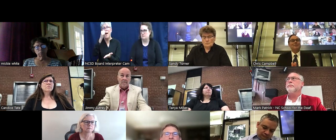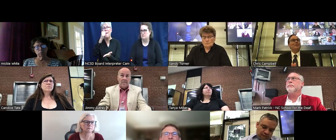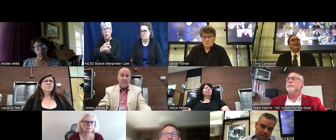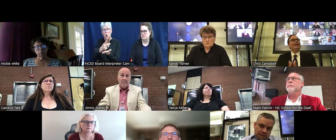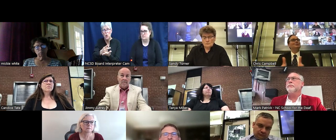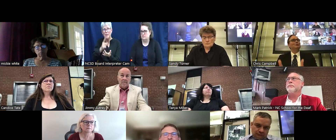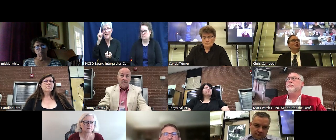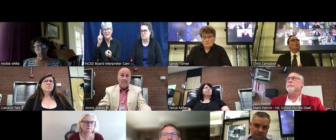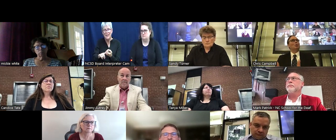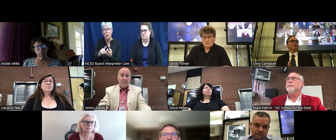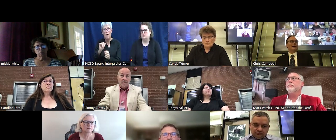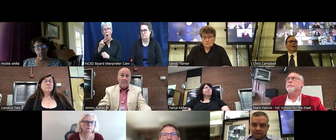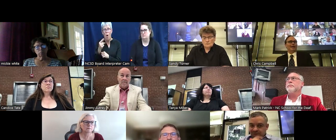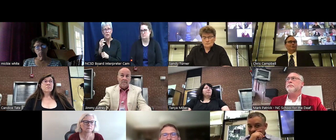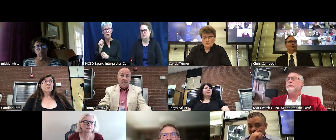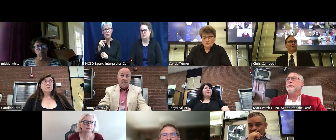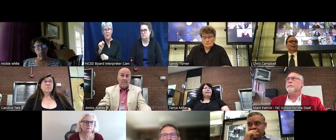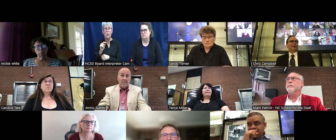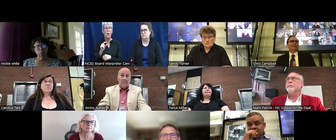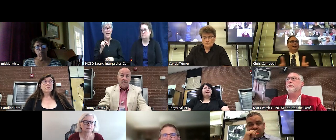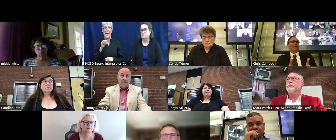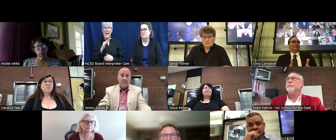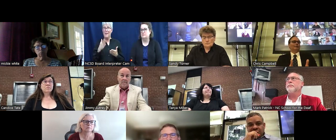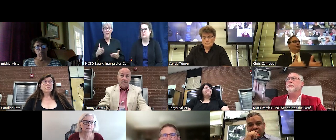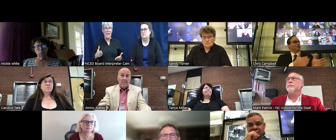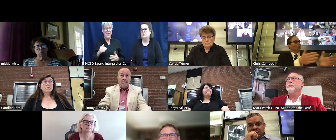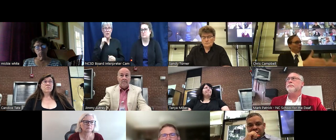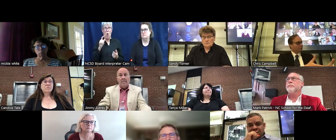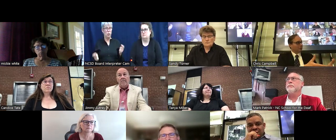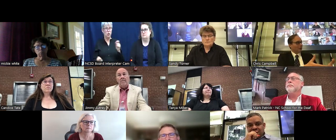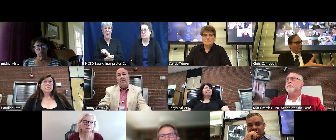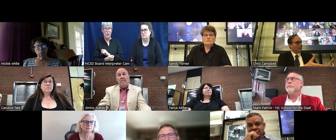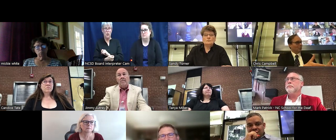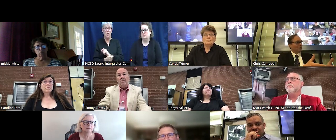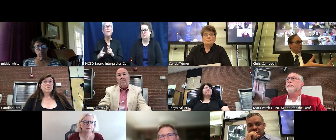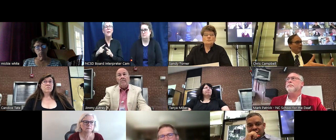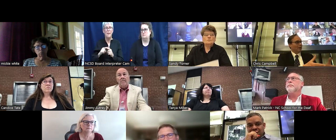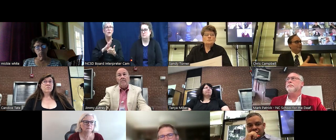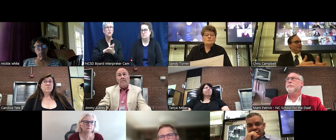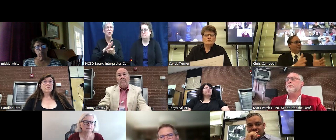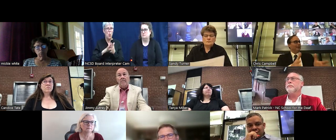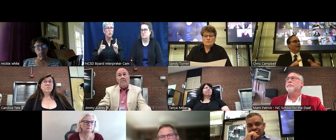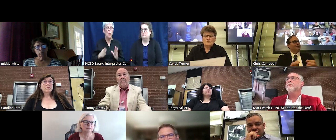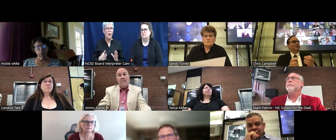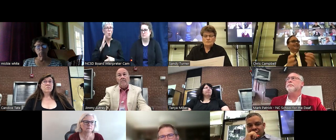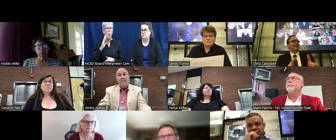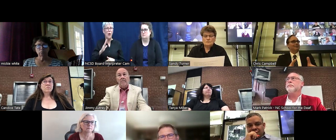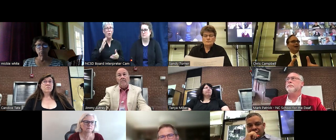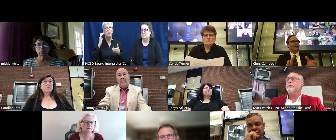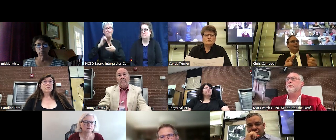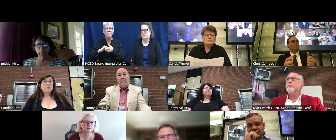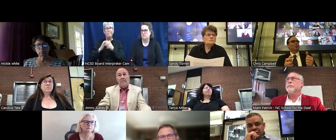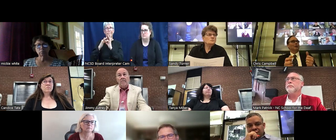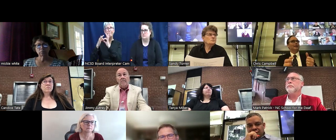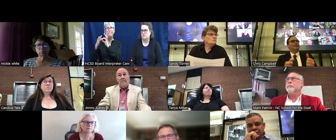If things don't change, then the school director will be working with DPI to identify the employees